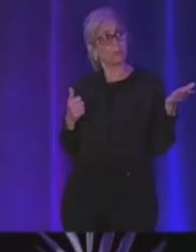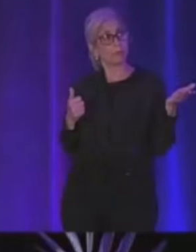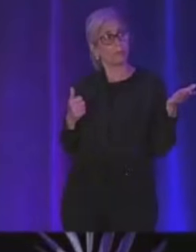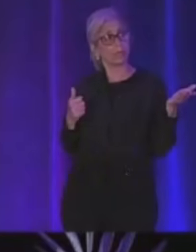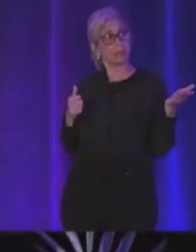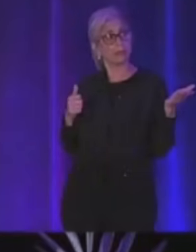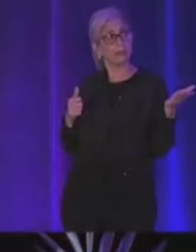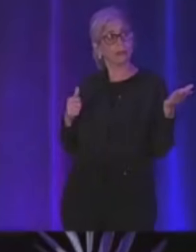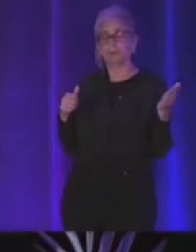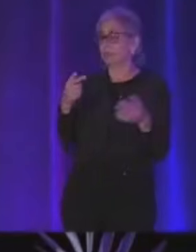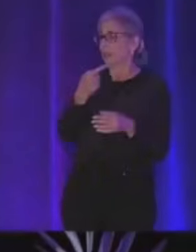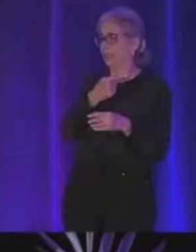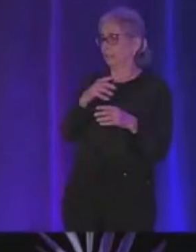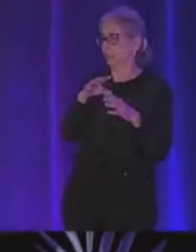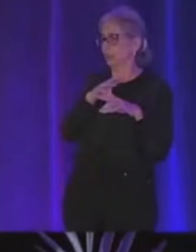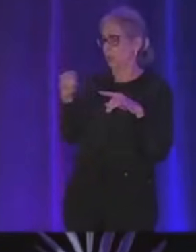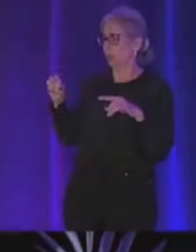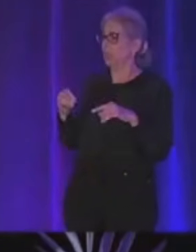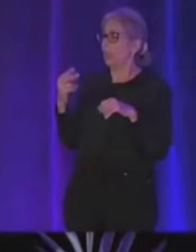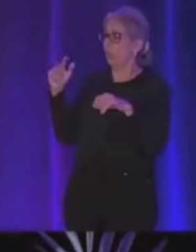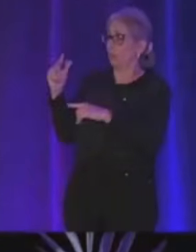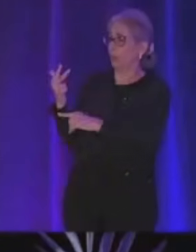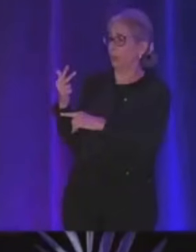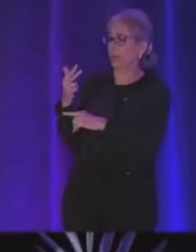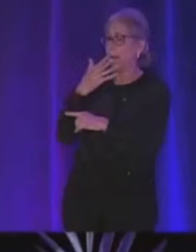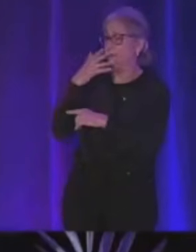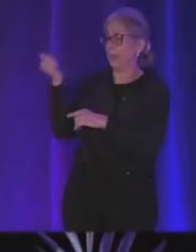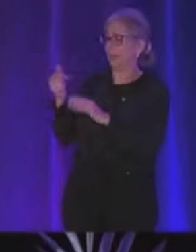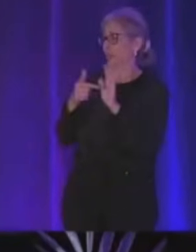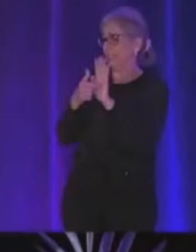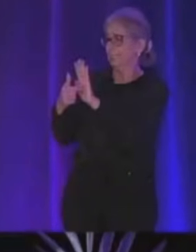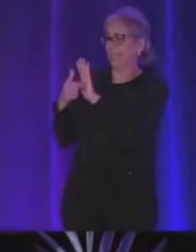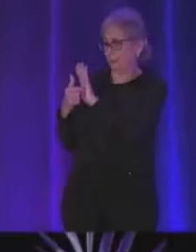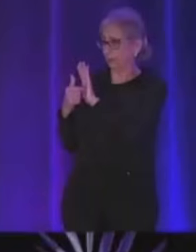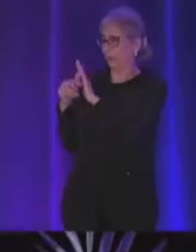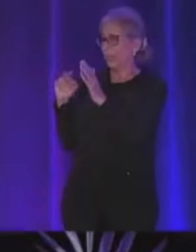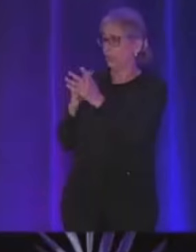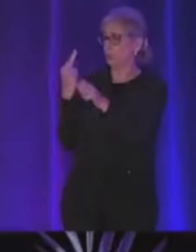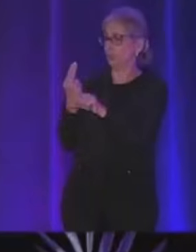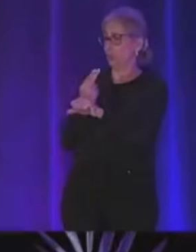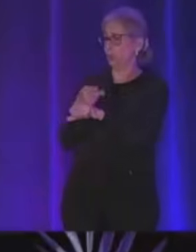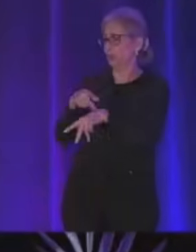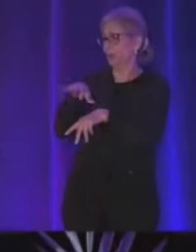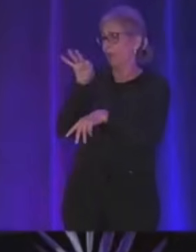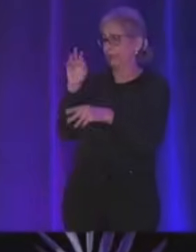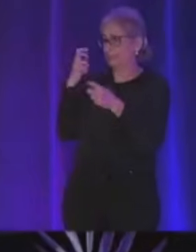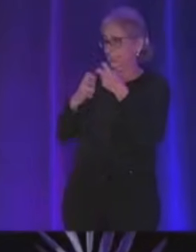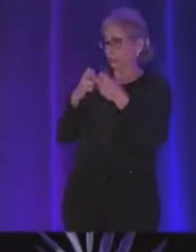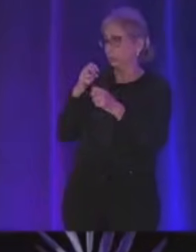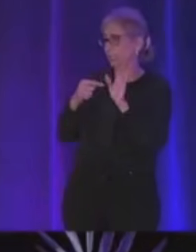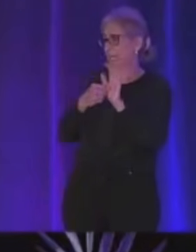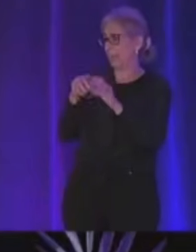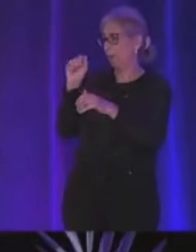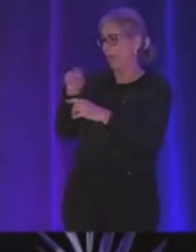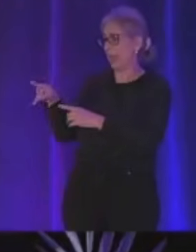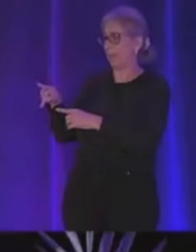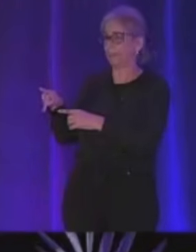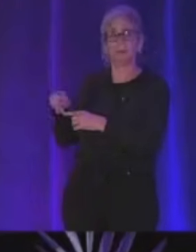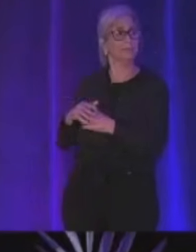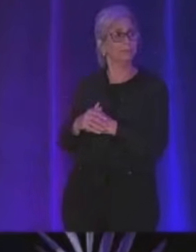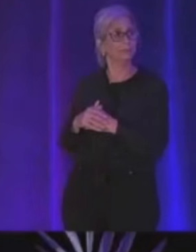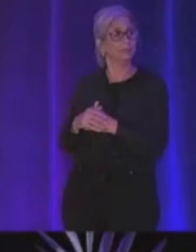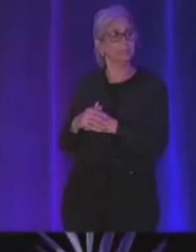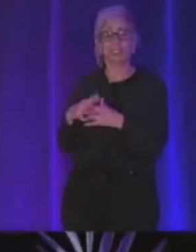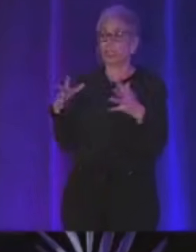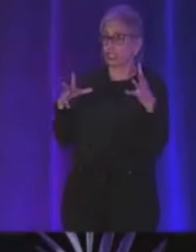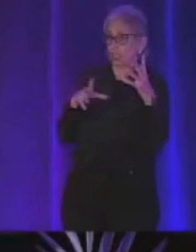2023, that has like 3 even better examples of TypeScript ESLint finding issues and a little demo app. Awesome. So let's